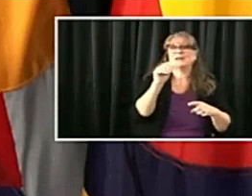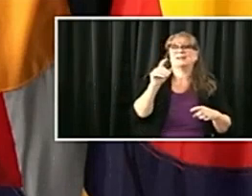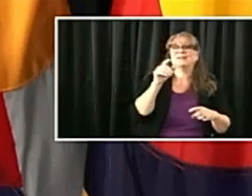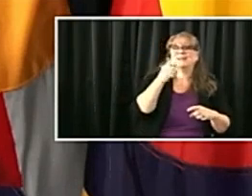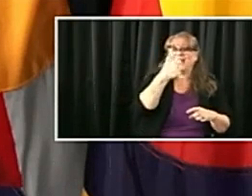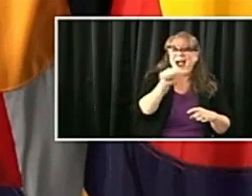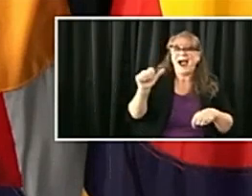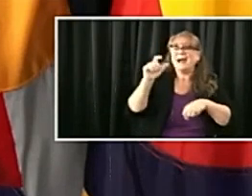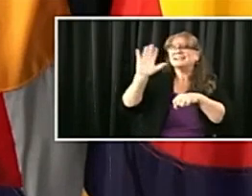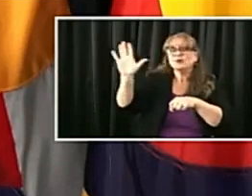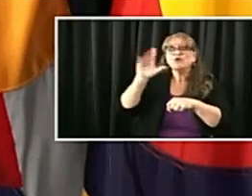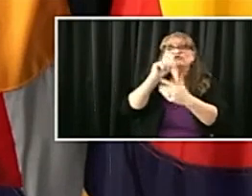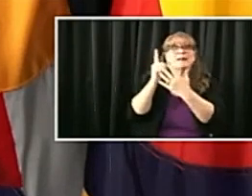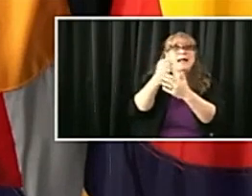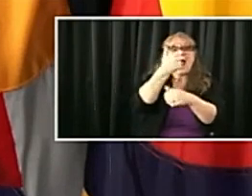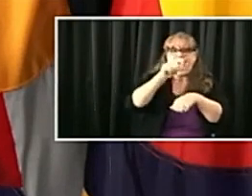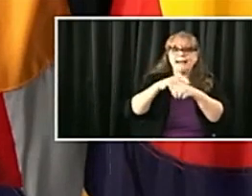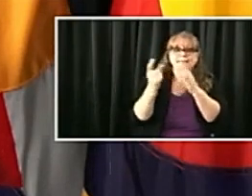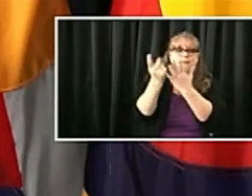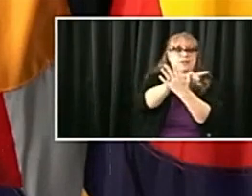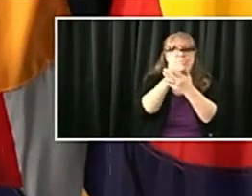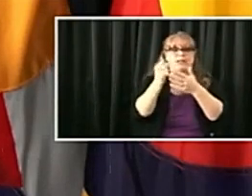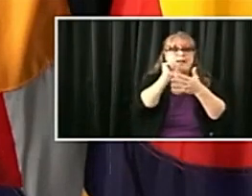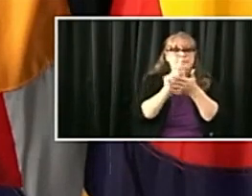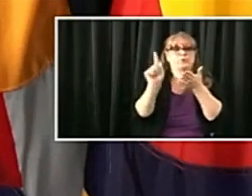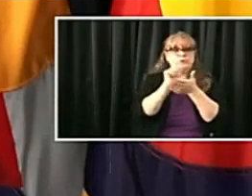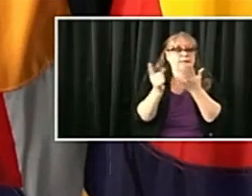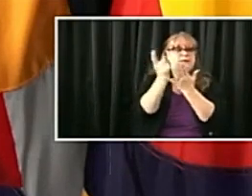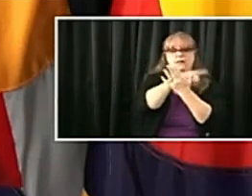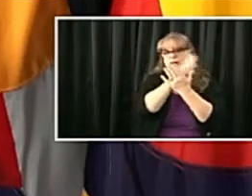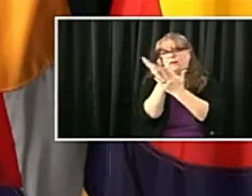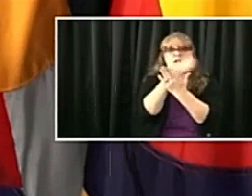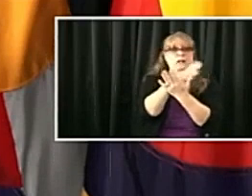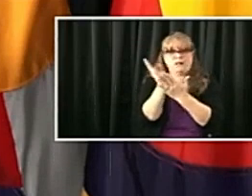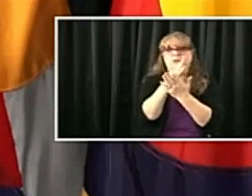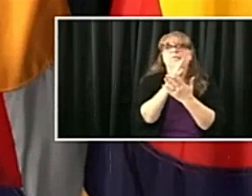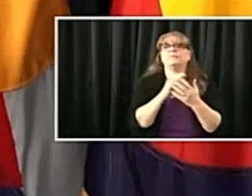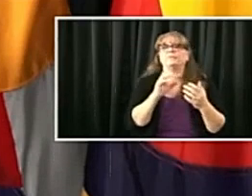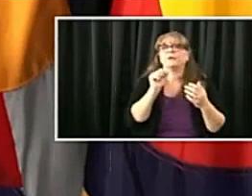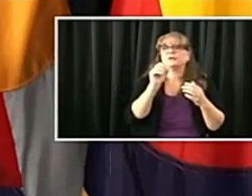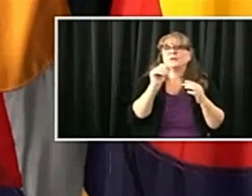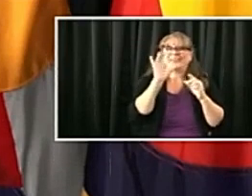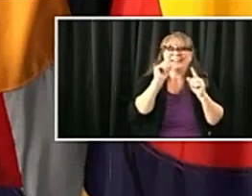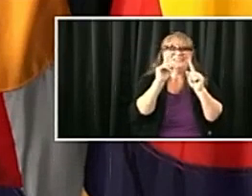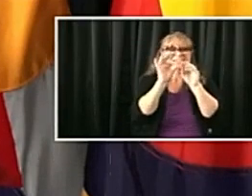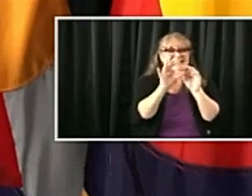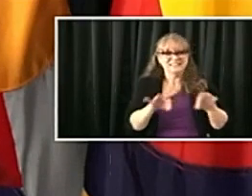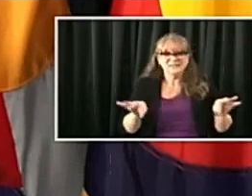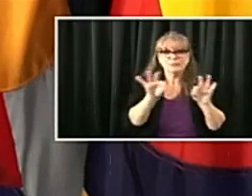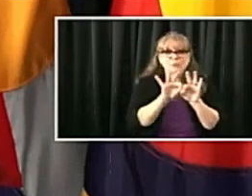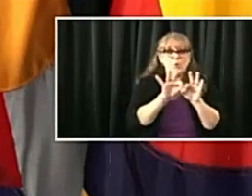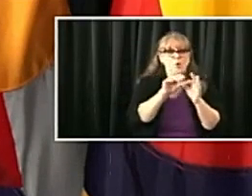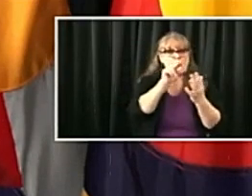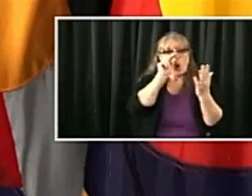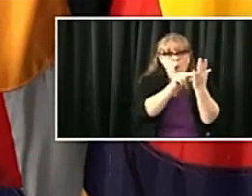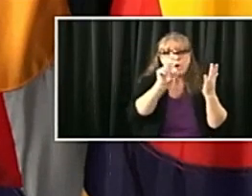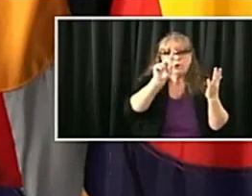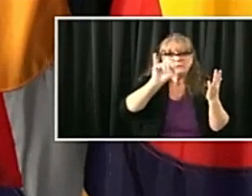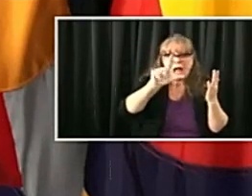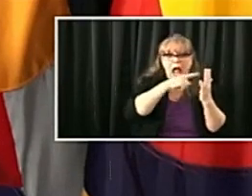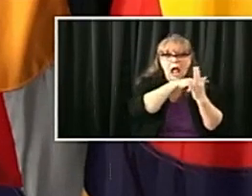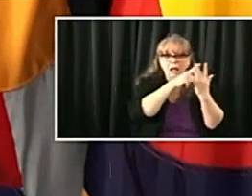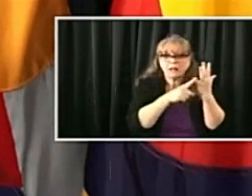of the dial that I want to talk about in the future. One is there will be some updates that are just based on our experience